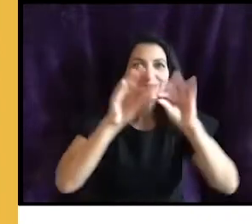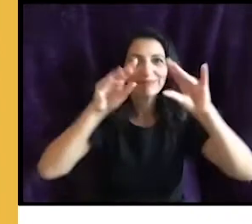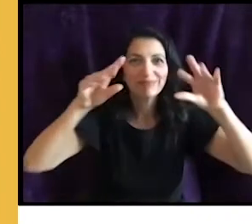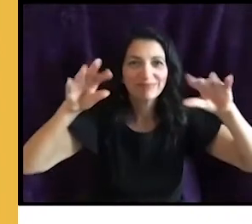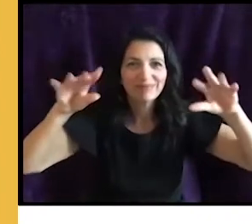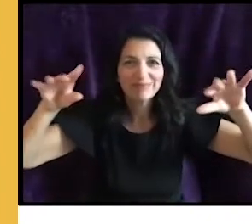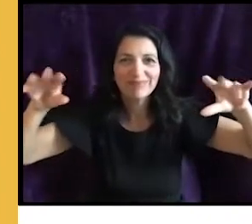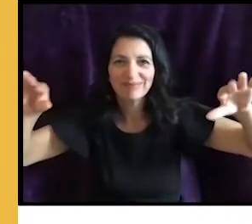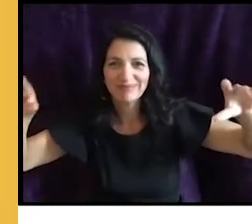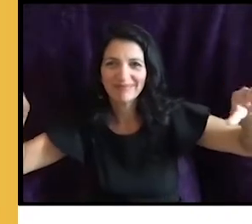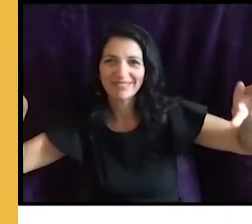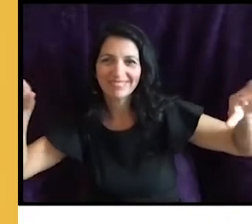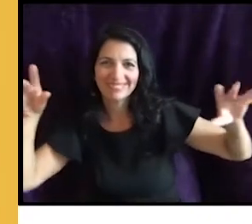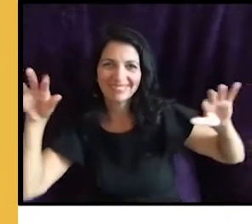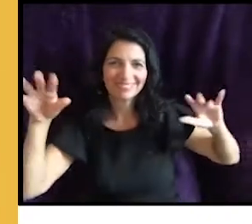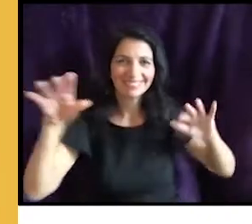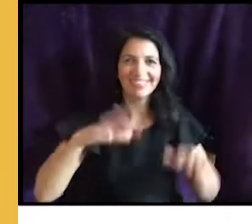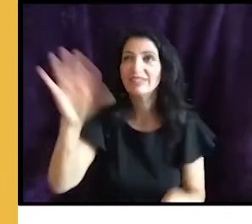the